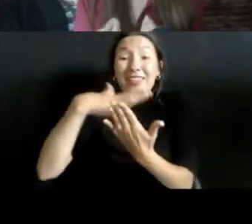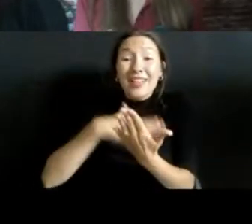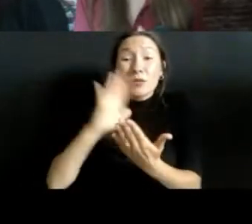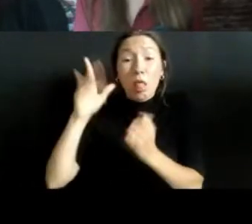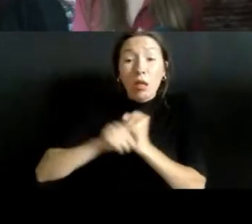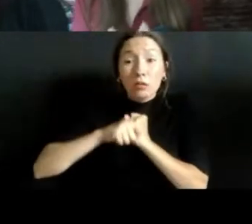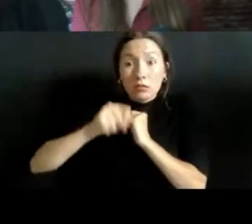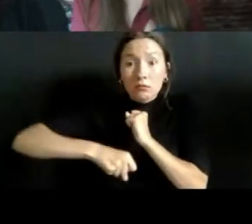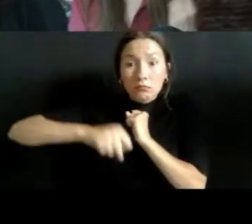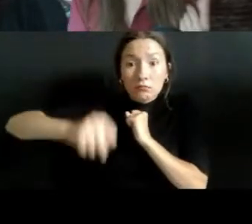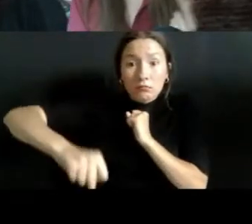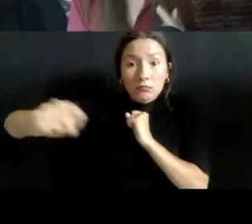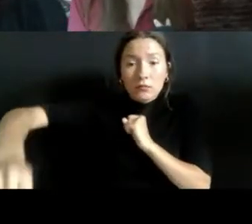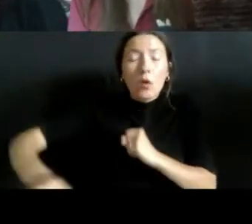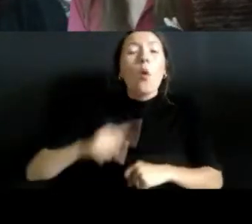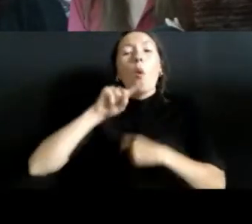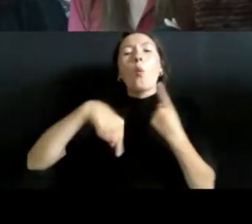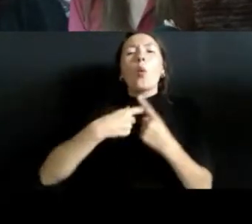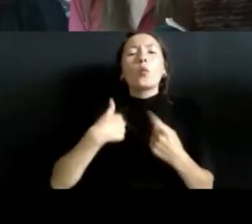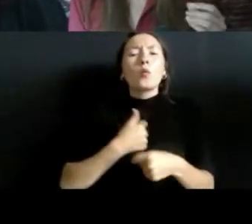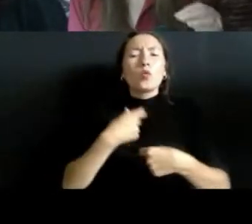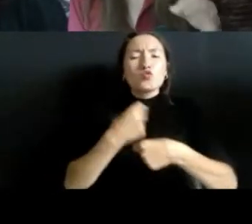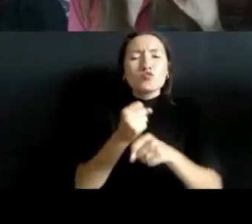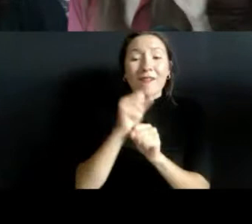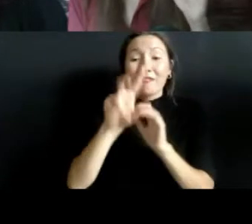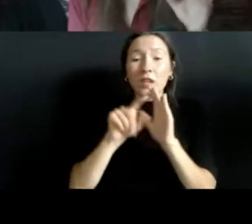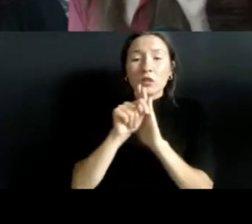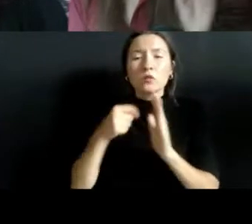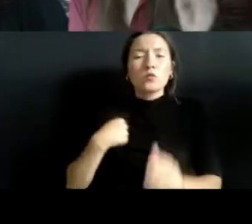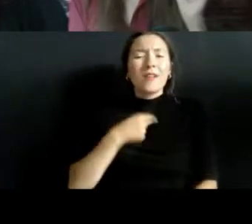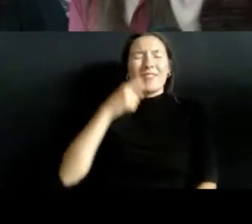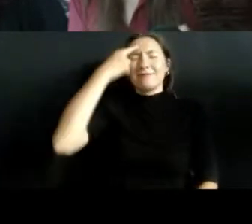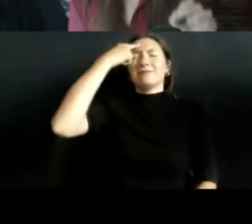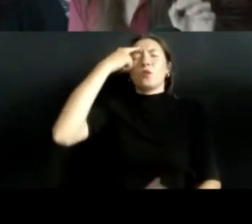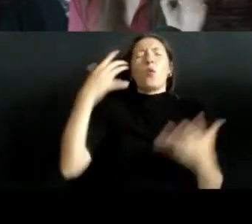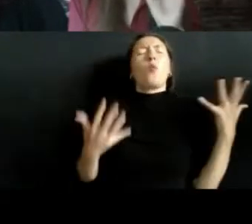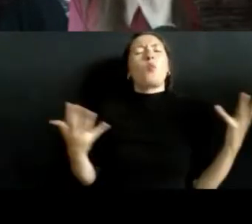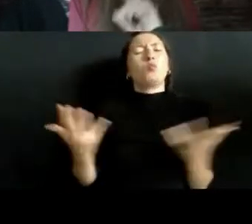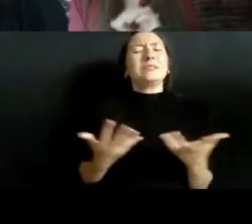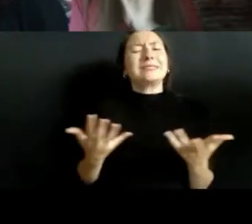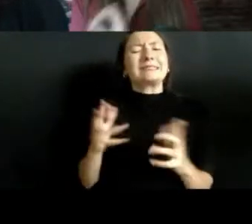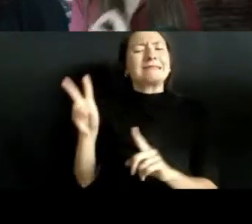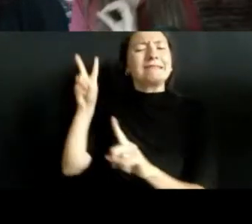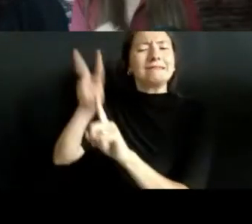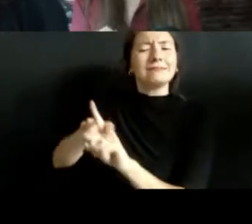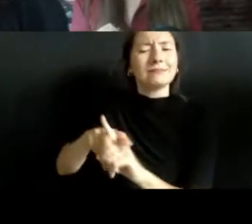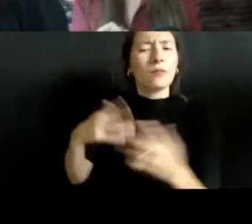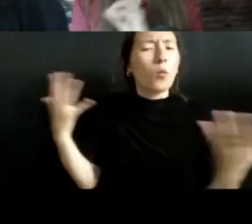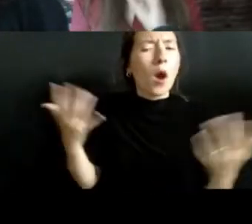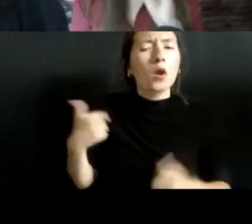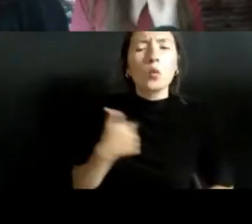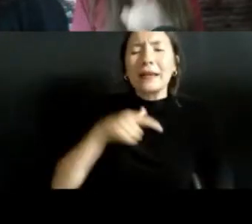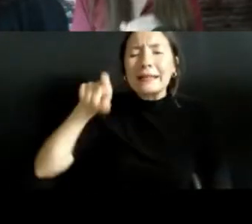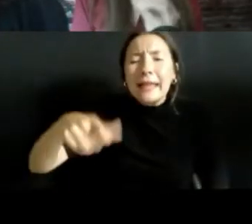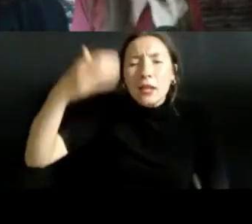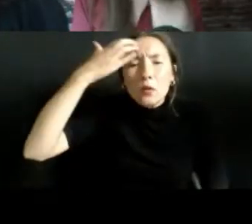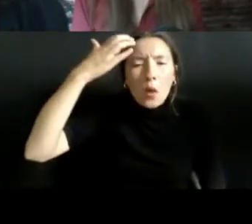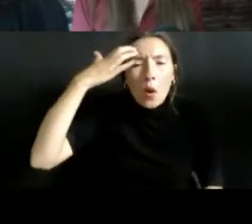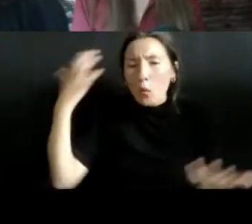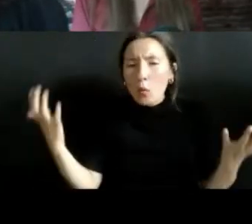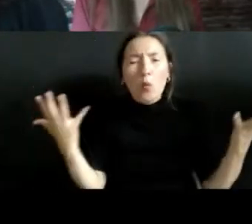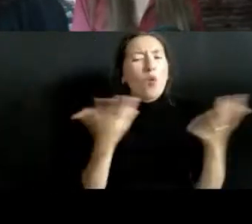or not. So let me play that section again and think about what is included and what is left out. And is it